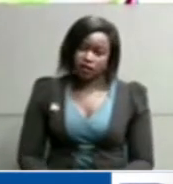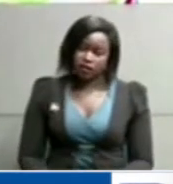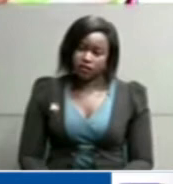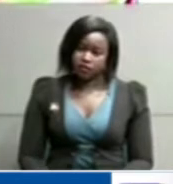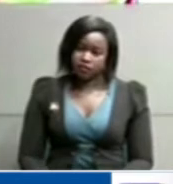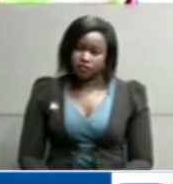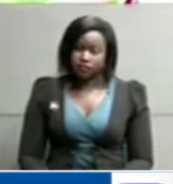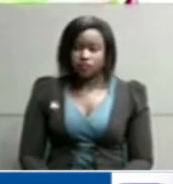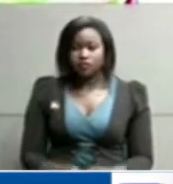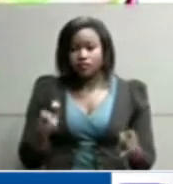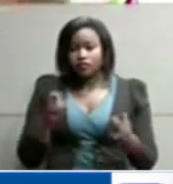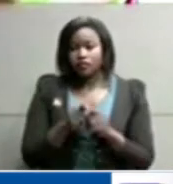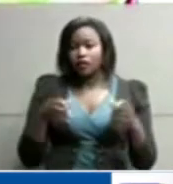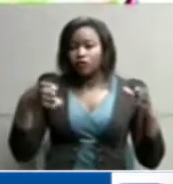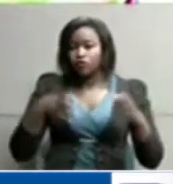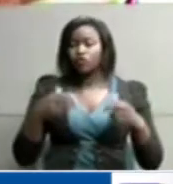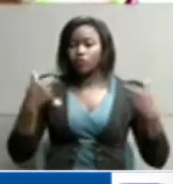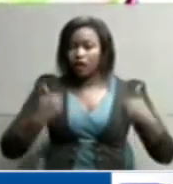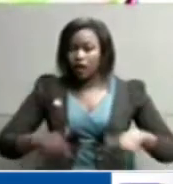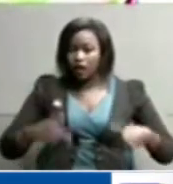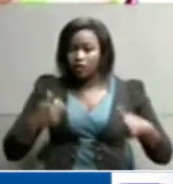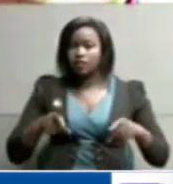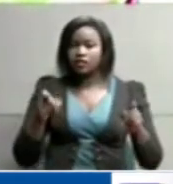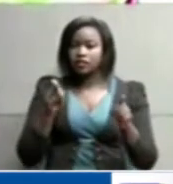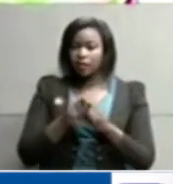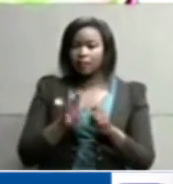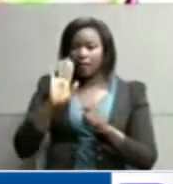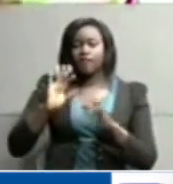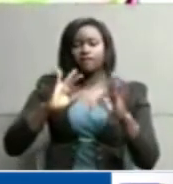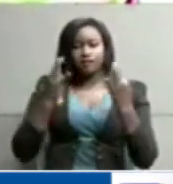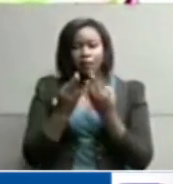And the health people have already contacted all his family people.